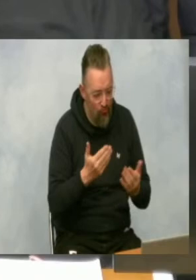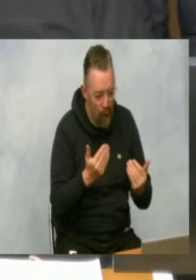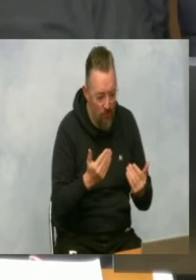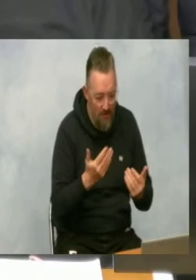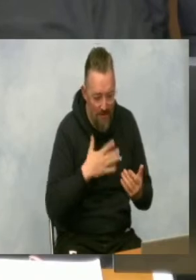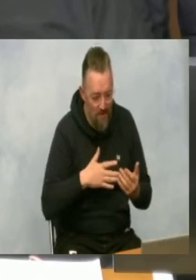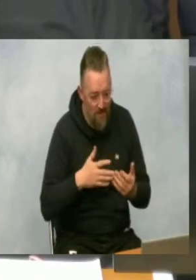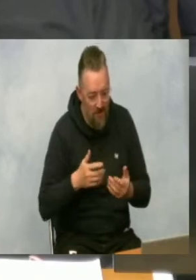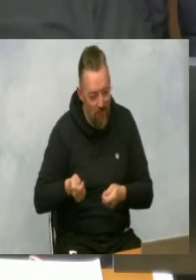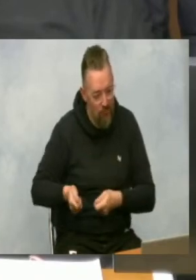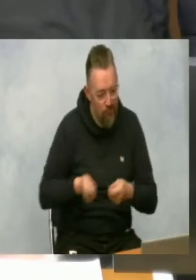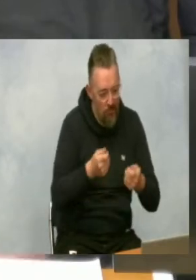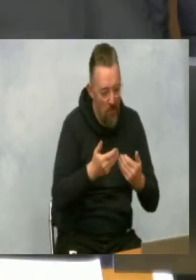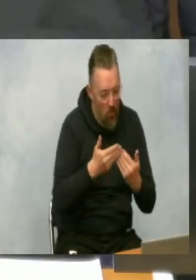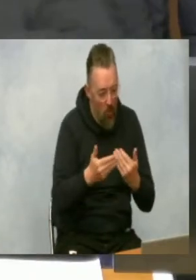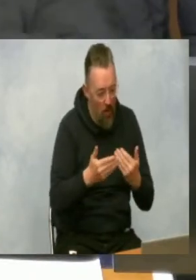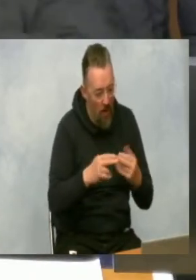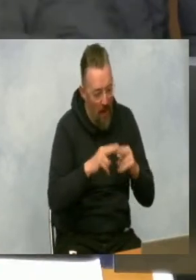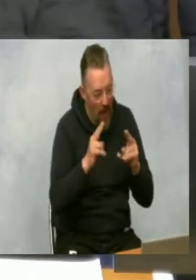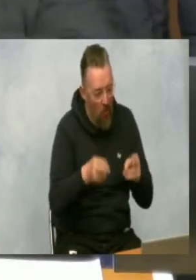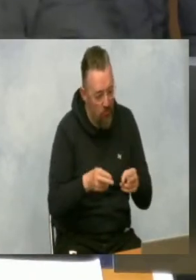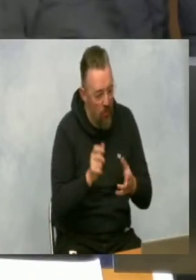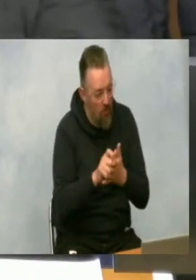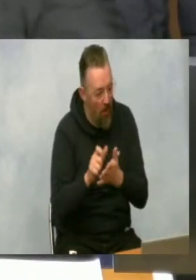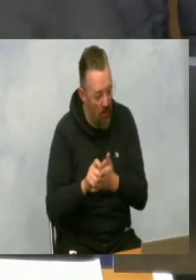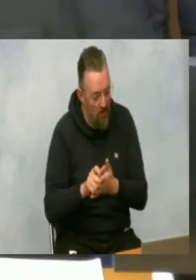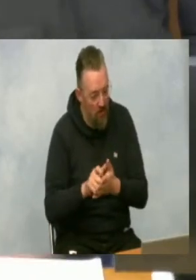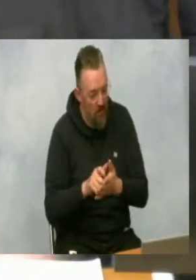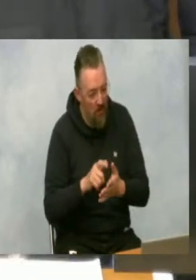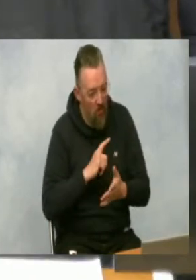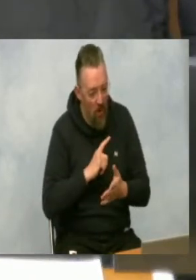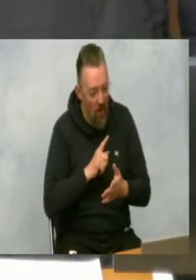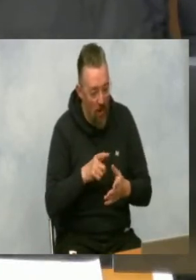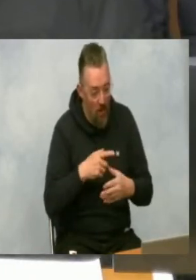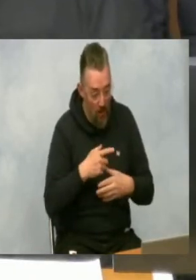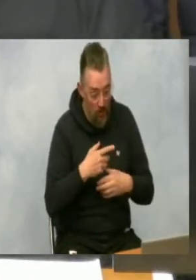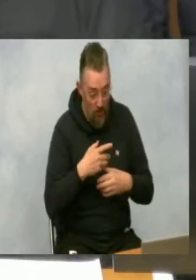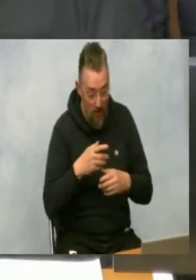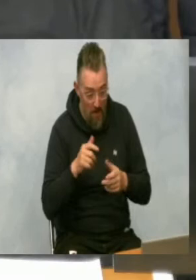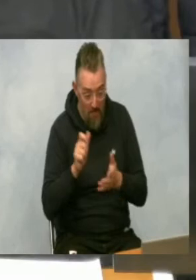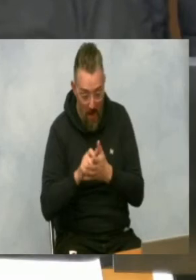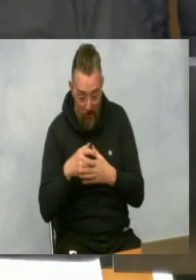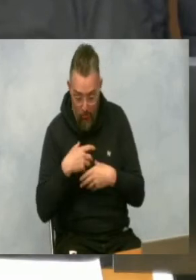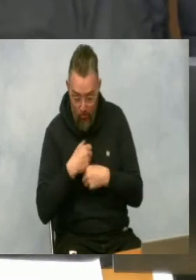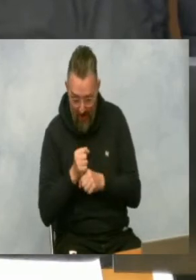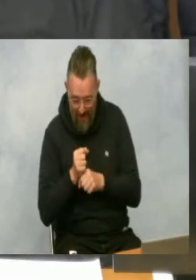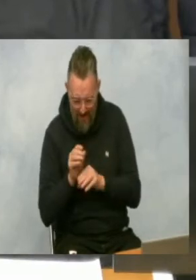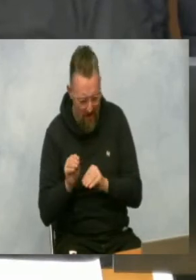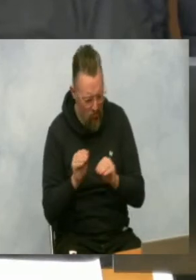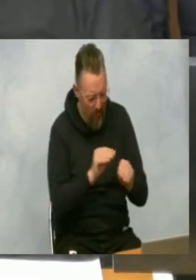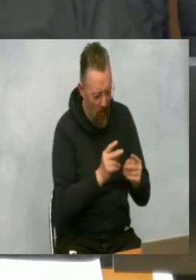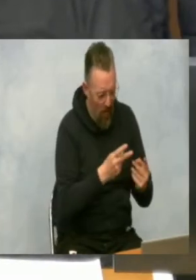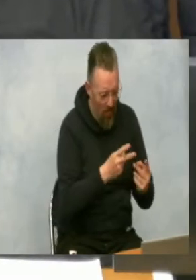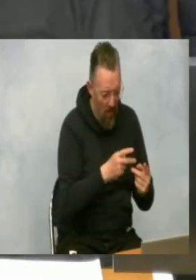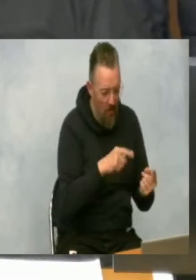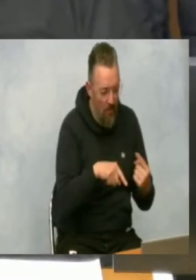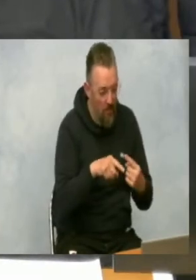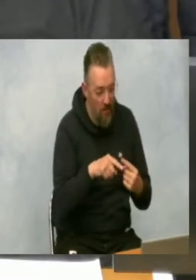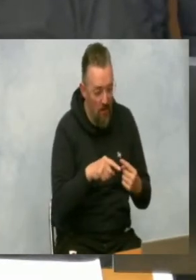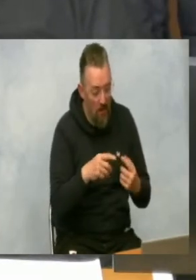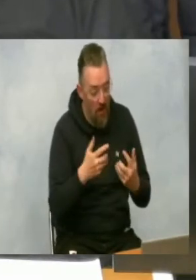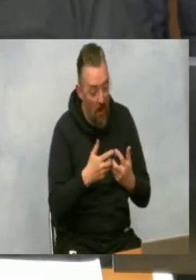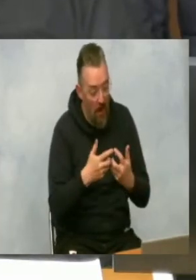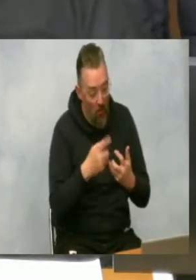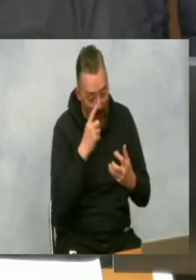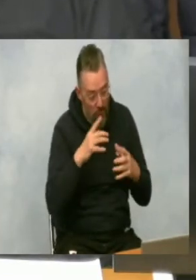to the market, because this is really kind of moving the stress from one part of the market to the other. And the ultimate way of relieving